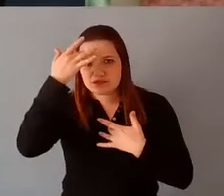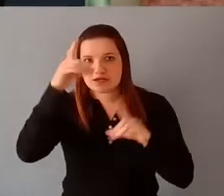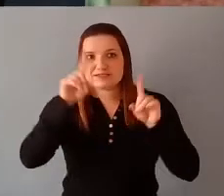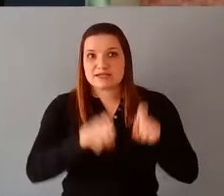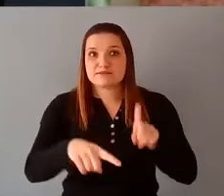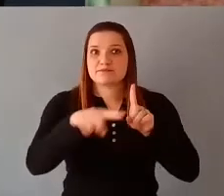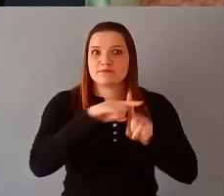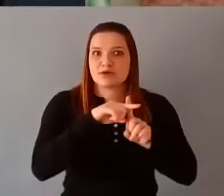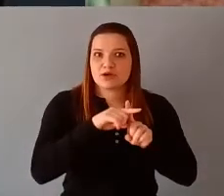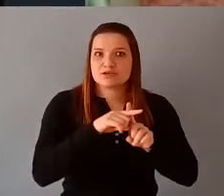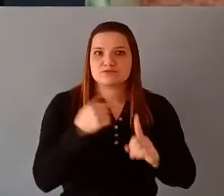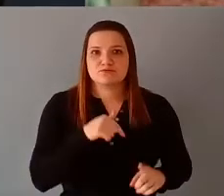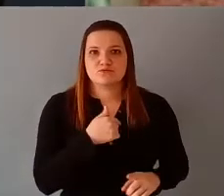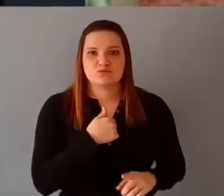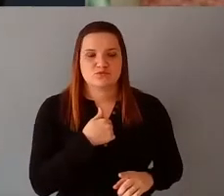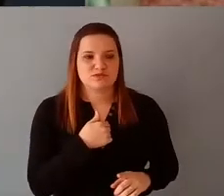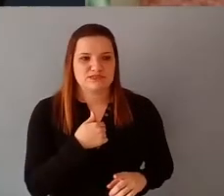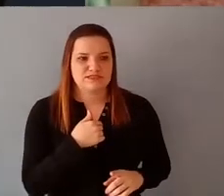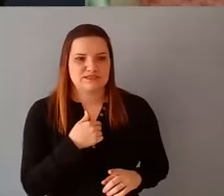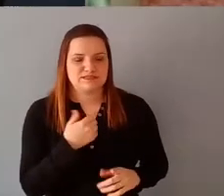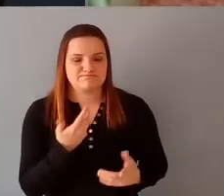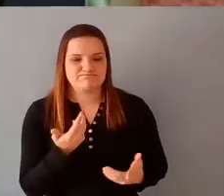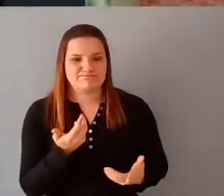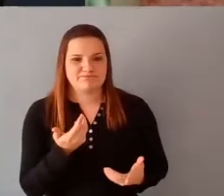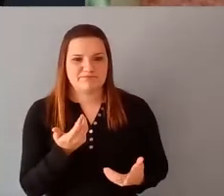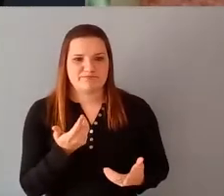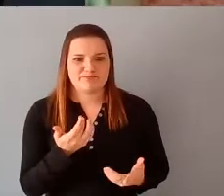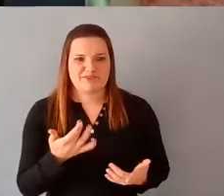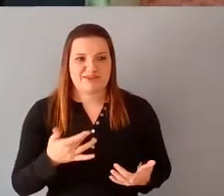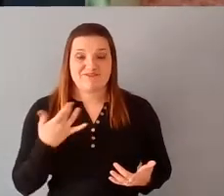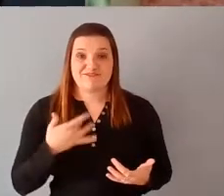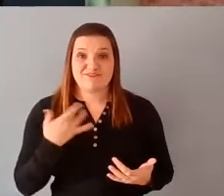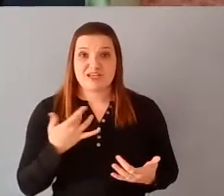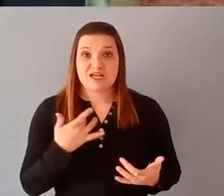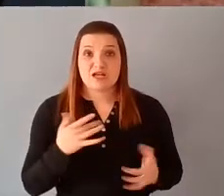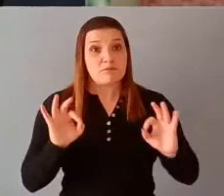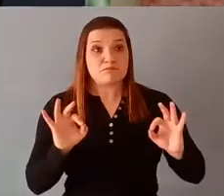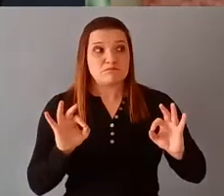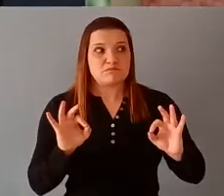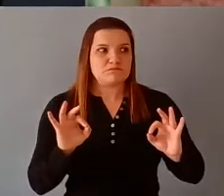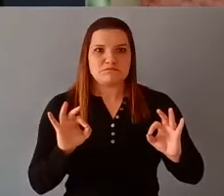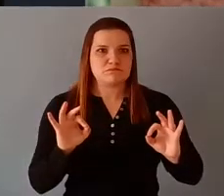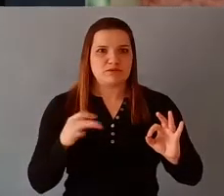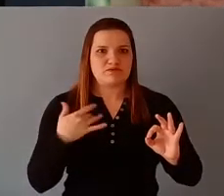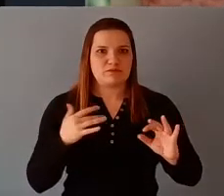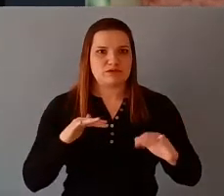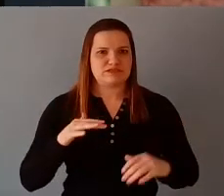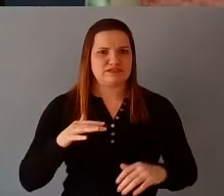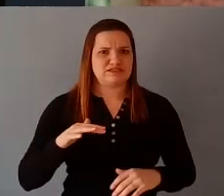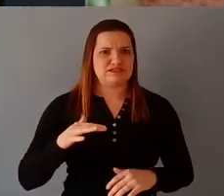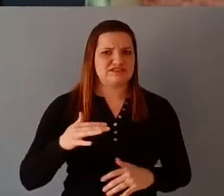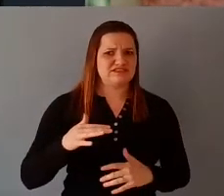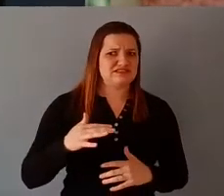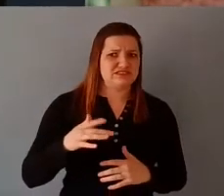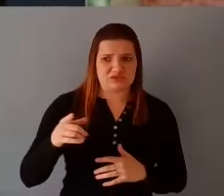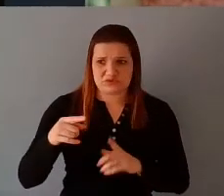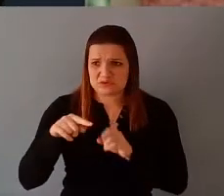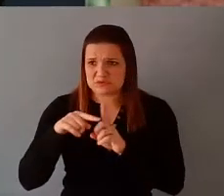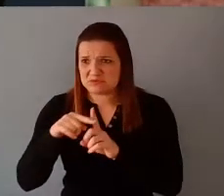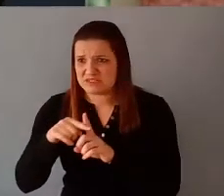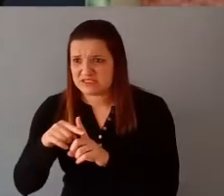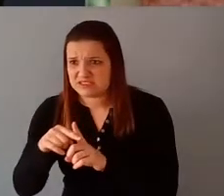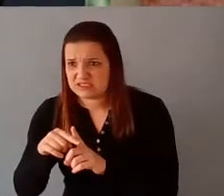We're feeling greater unease about who is coming in and whether they're positive or